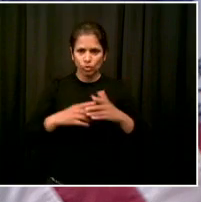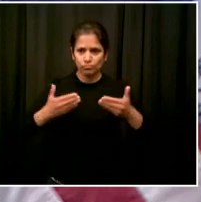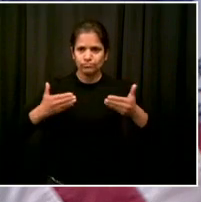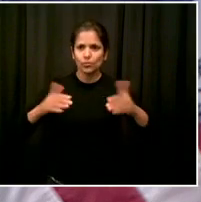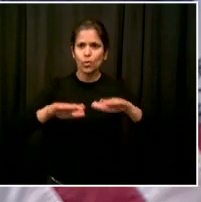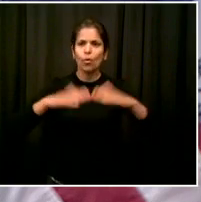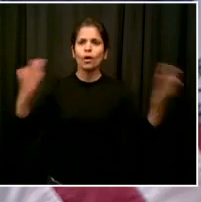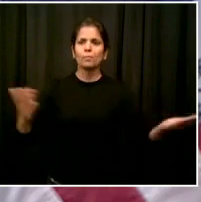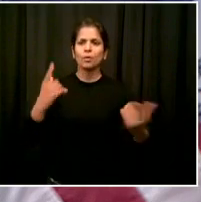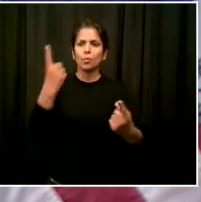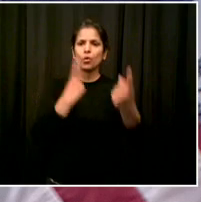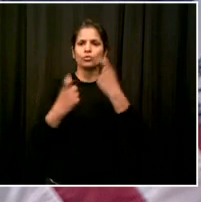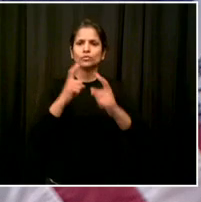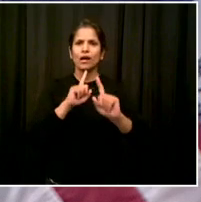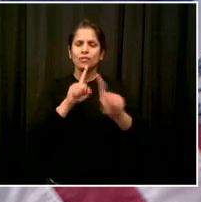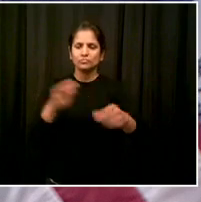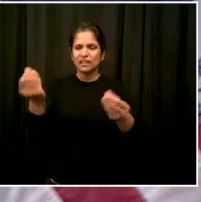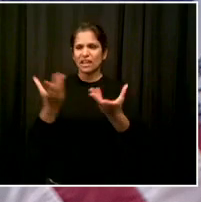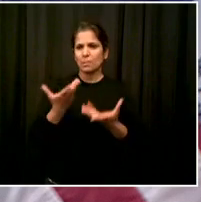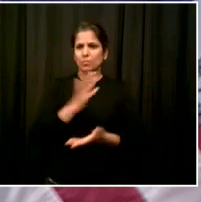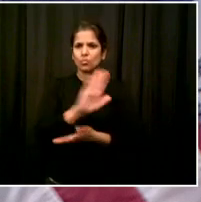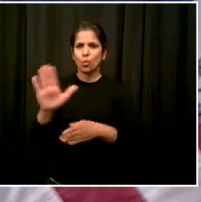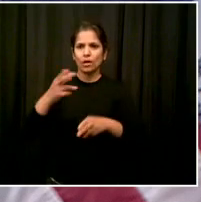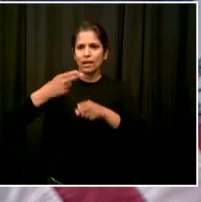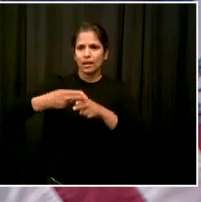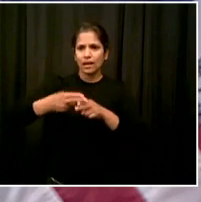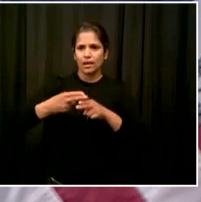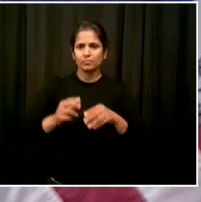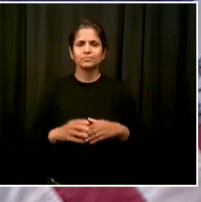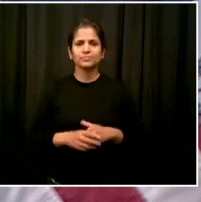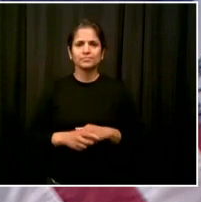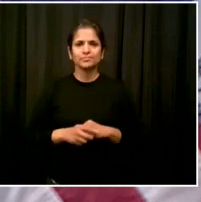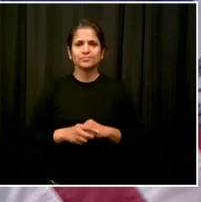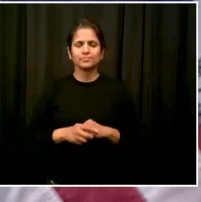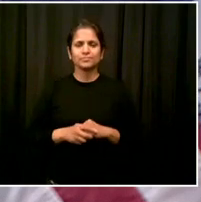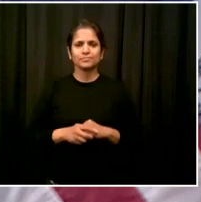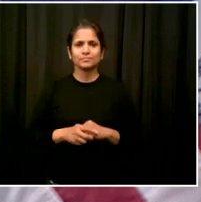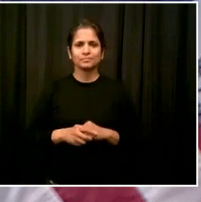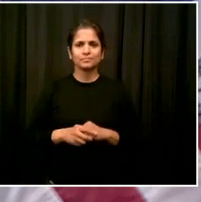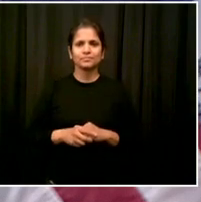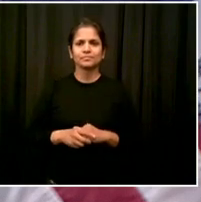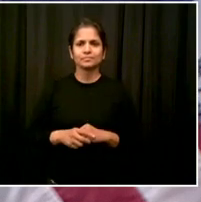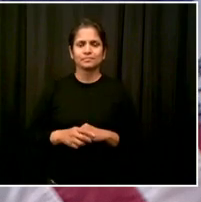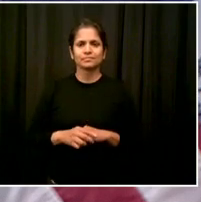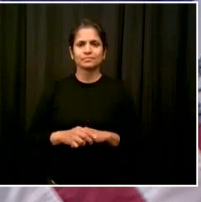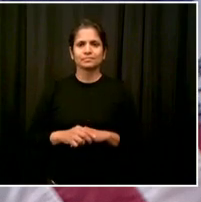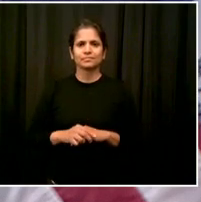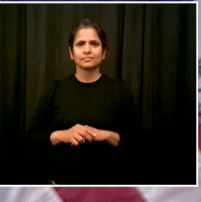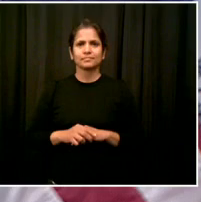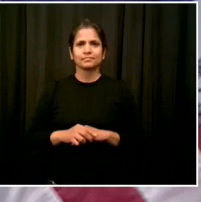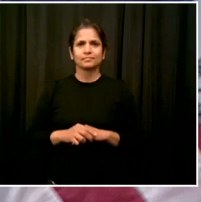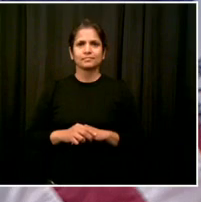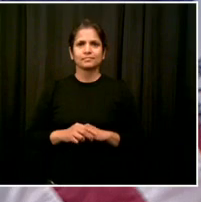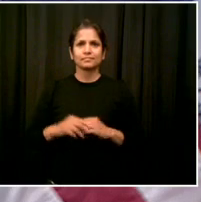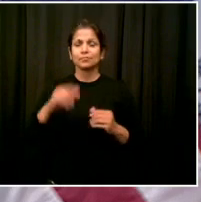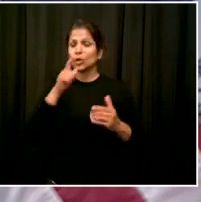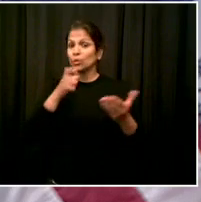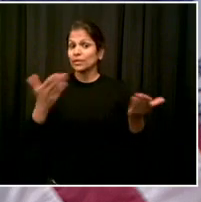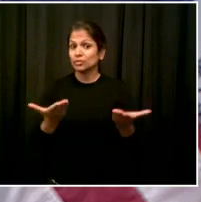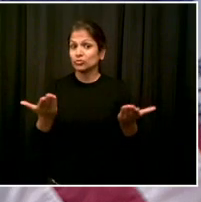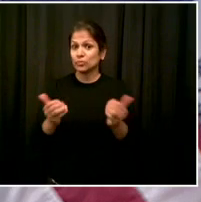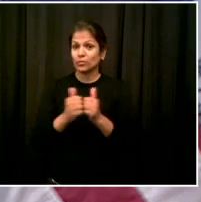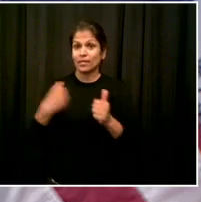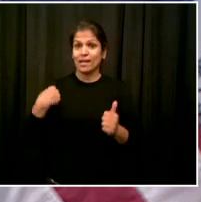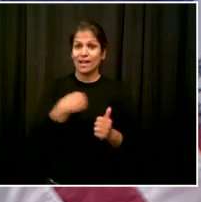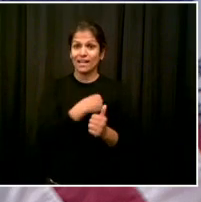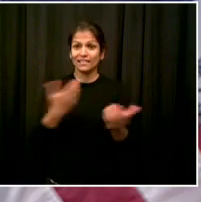the name and outlet of each journalist. Hi all, just a reminder that we have Food Czar and Commissioner